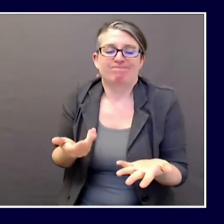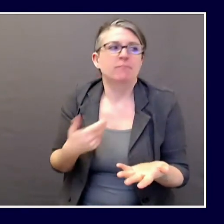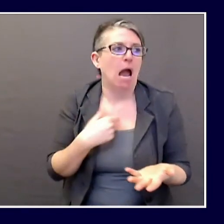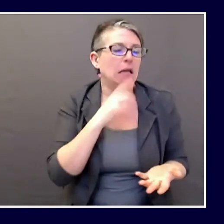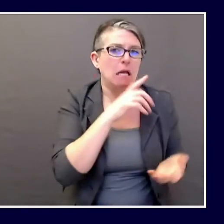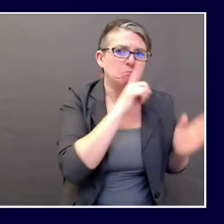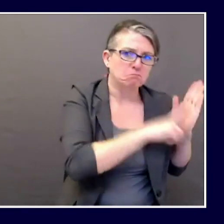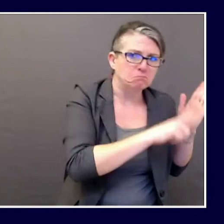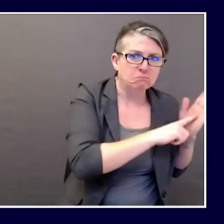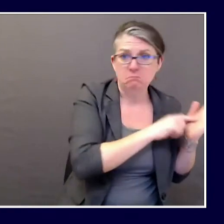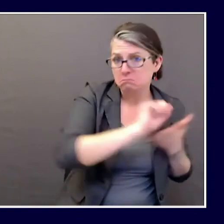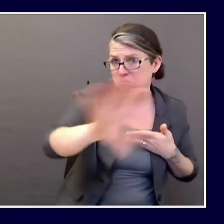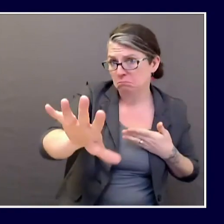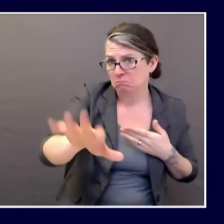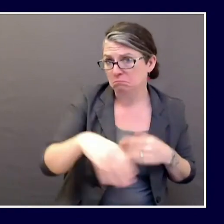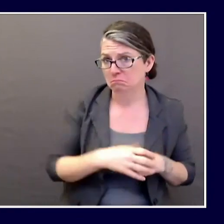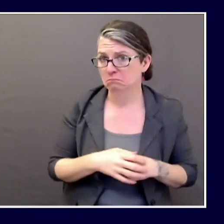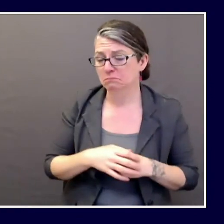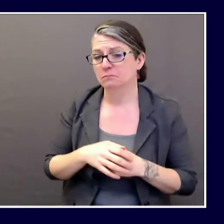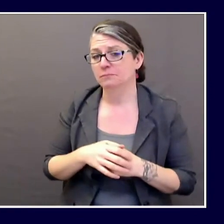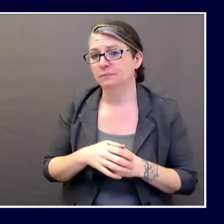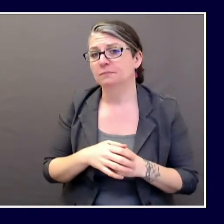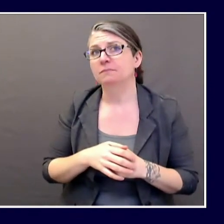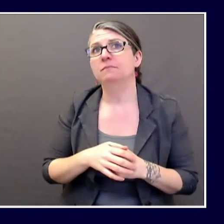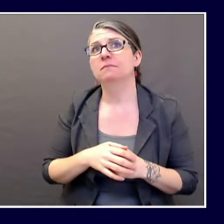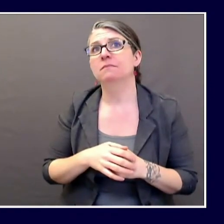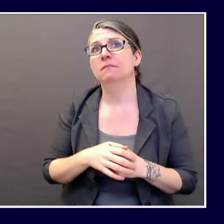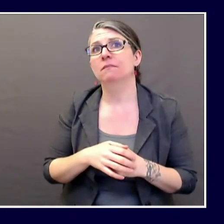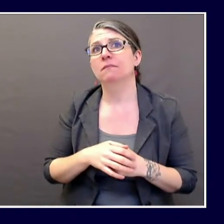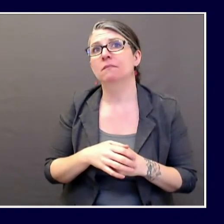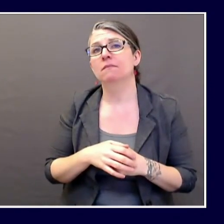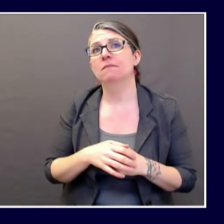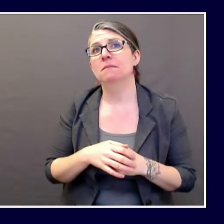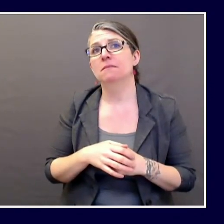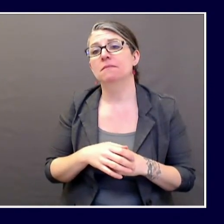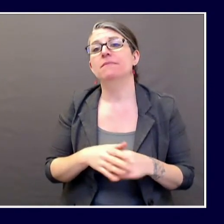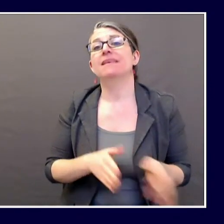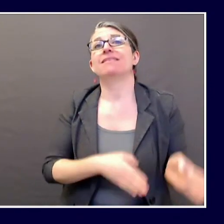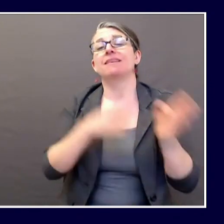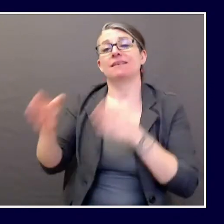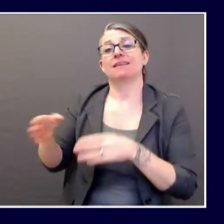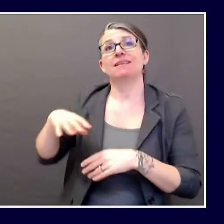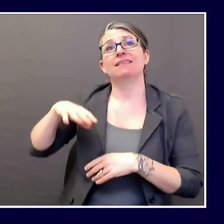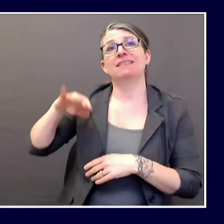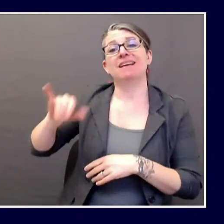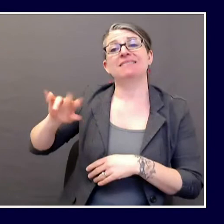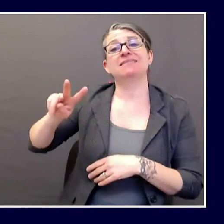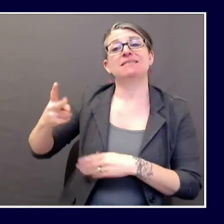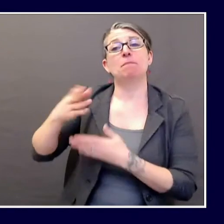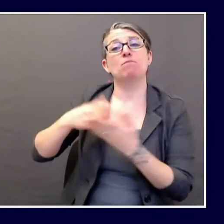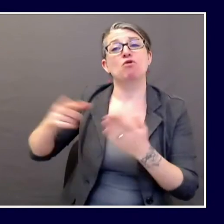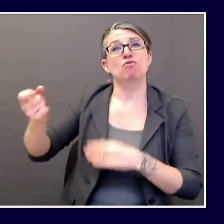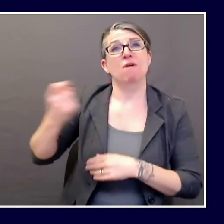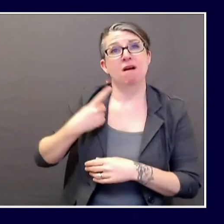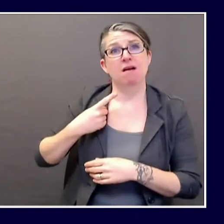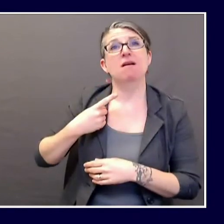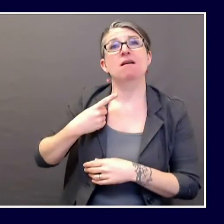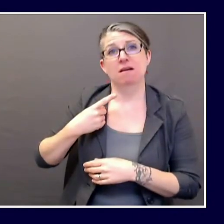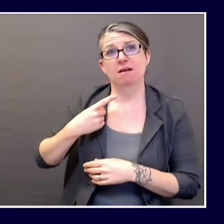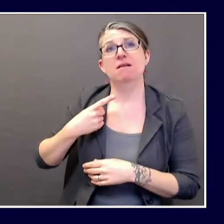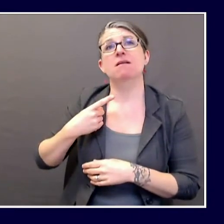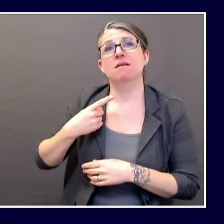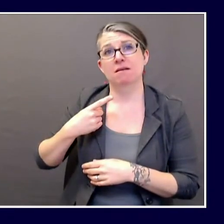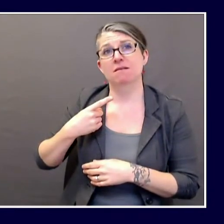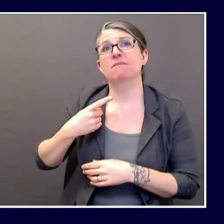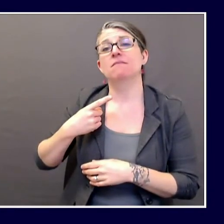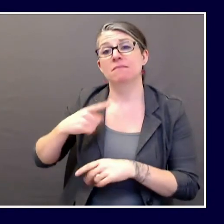of these trials is expected to take several months, as did the trials that authorized or provided the basis for authorization for